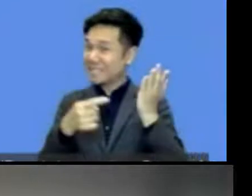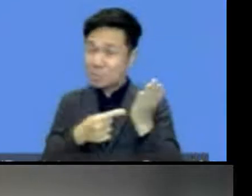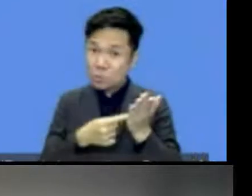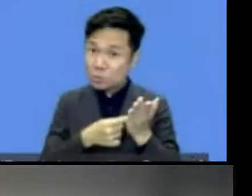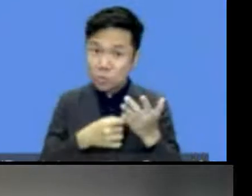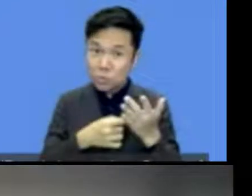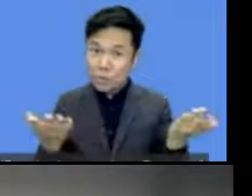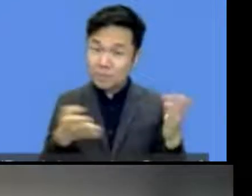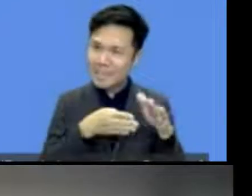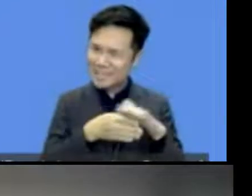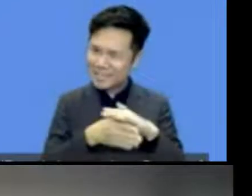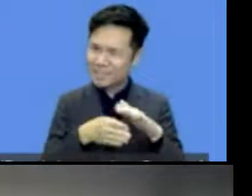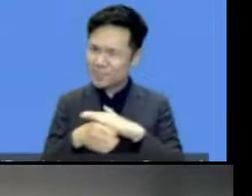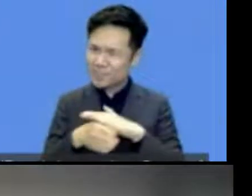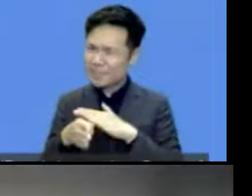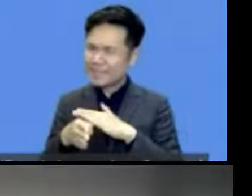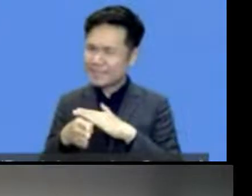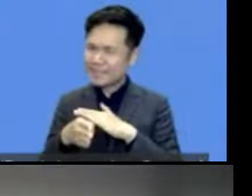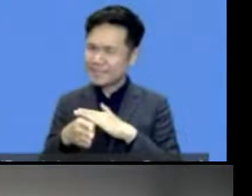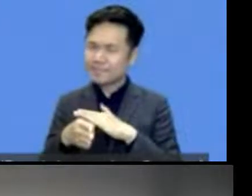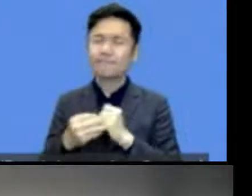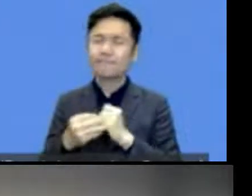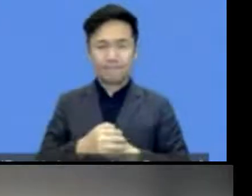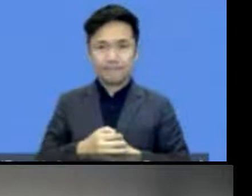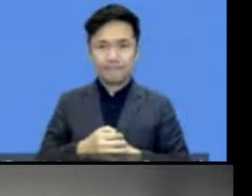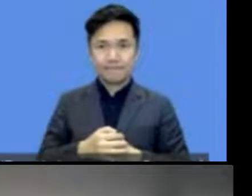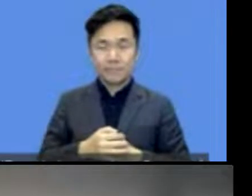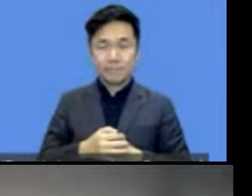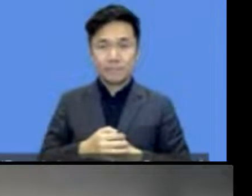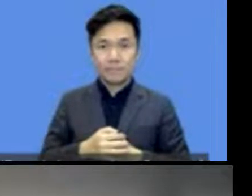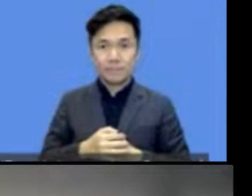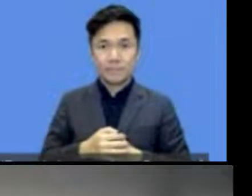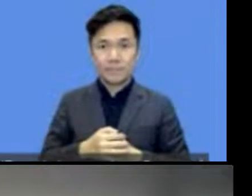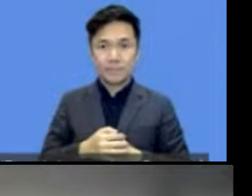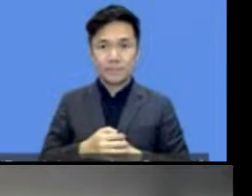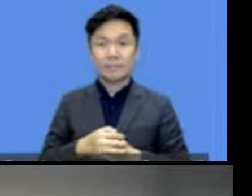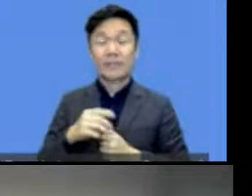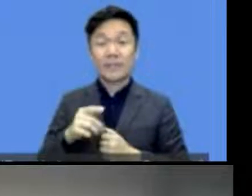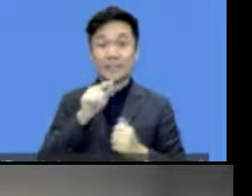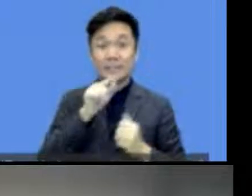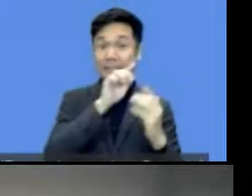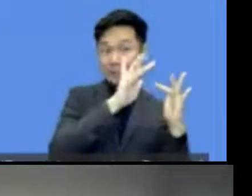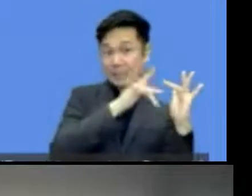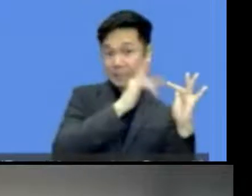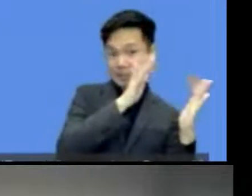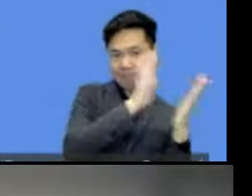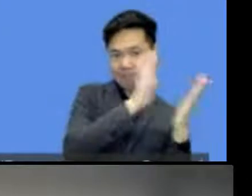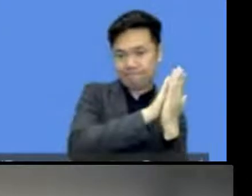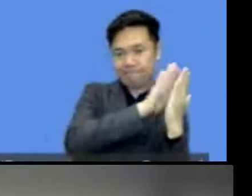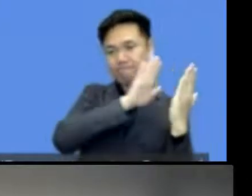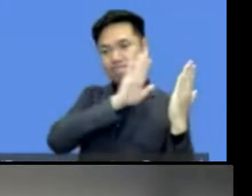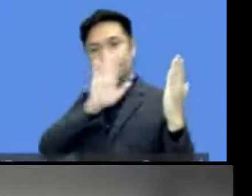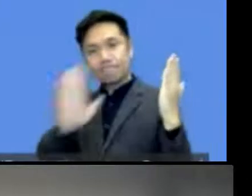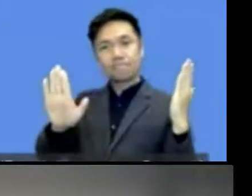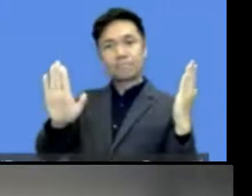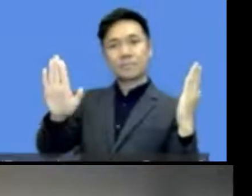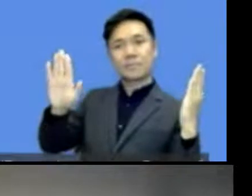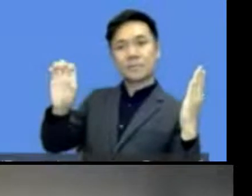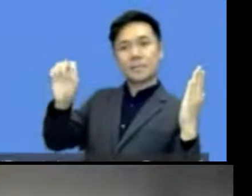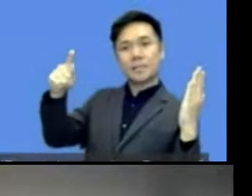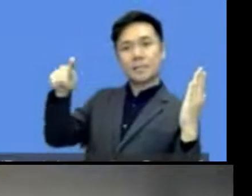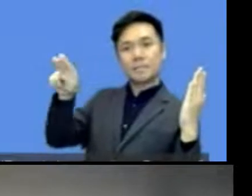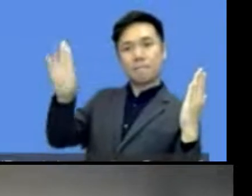same accessibility features are provided in EPUB, and accessible EPUB